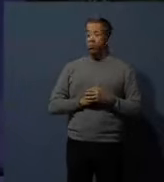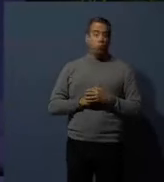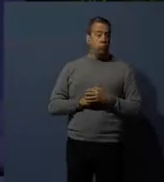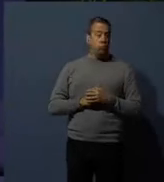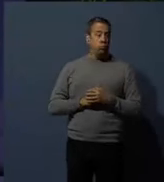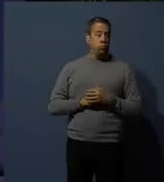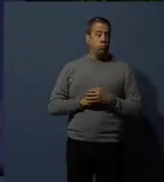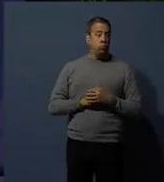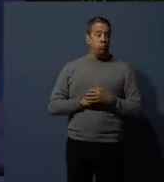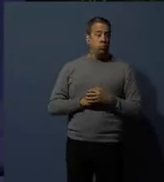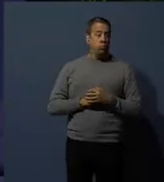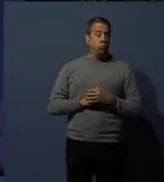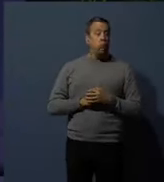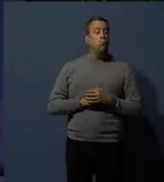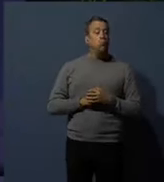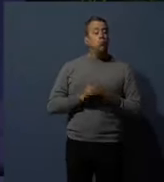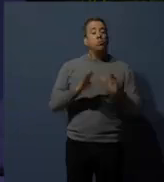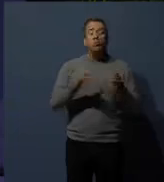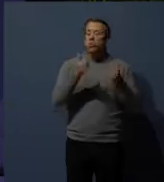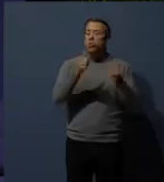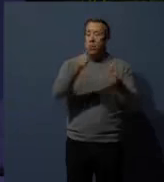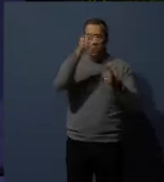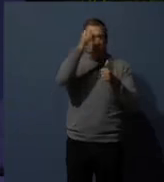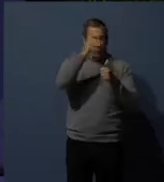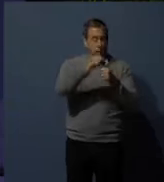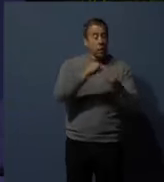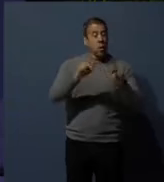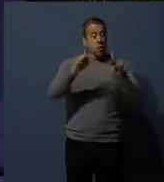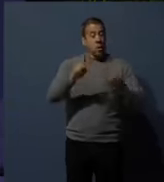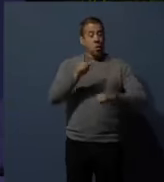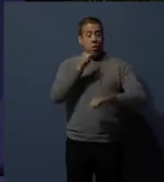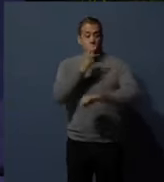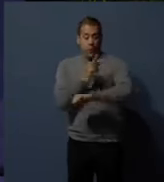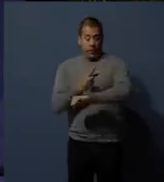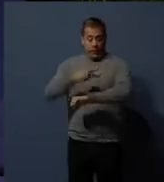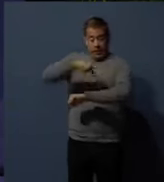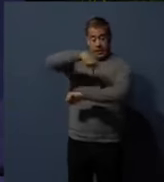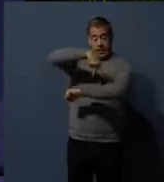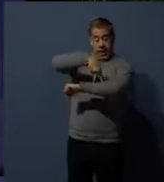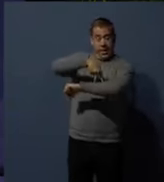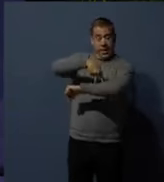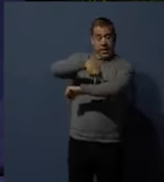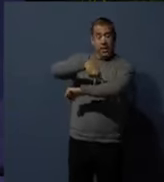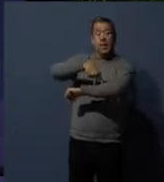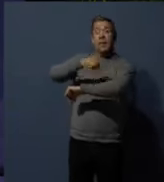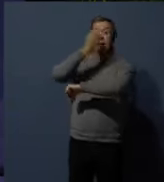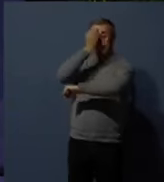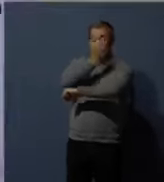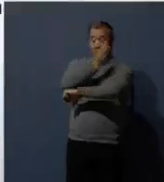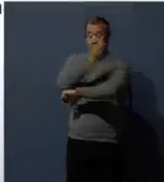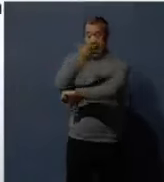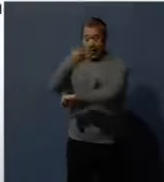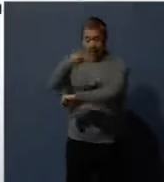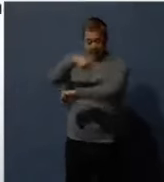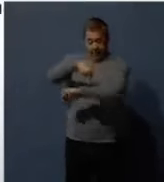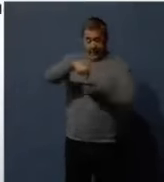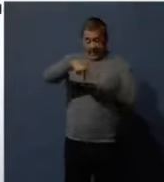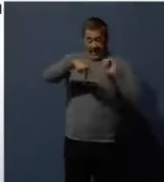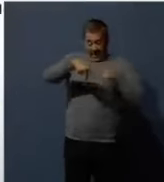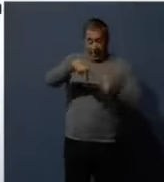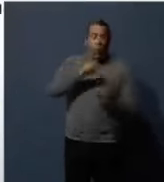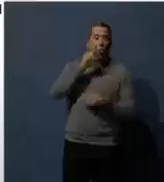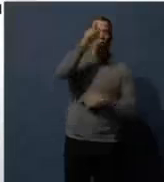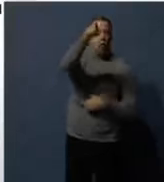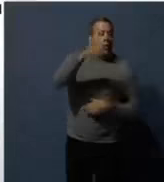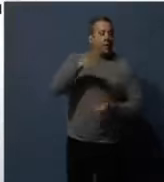remember. Whoever's the person giving the message on stage should be the person that's in the lobby because that will trigger